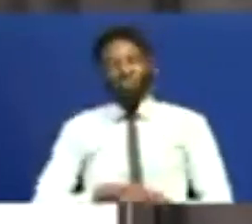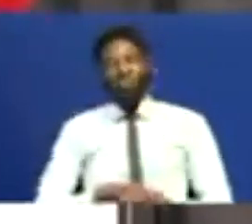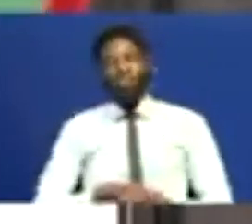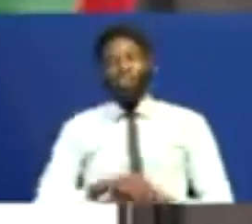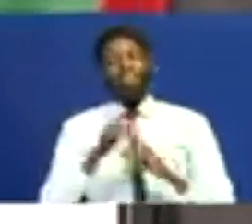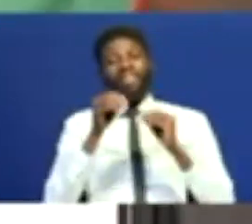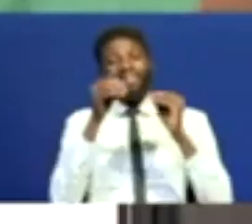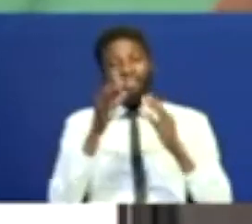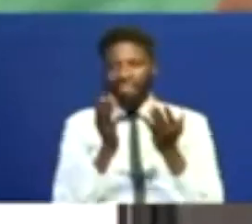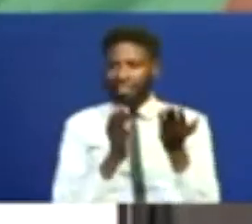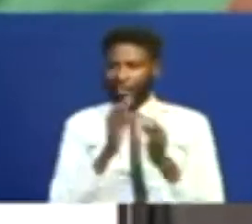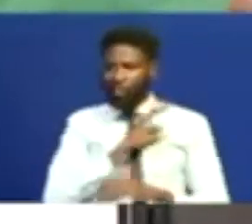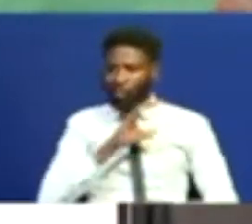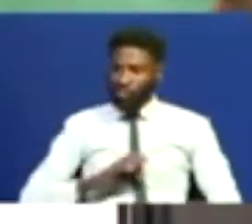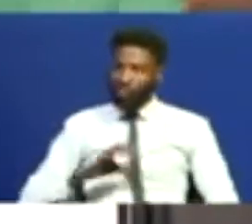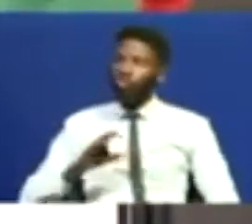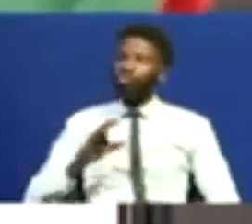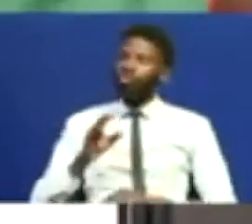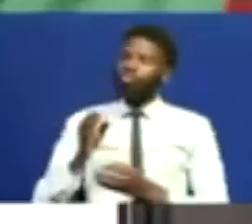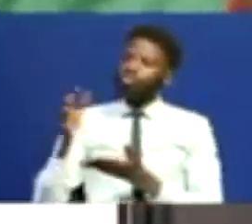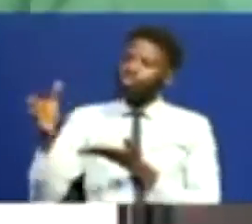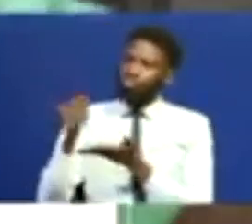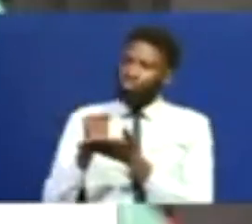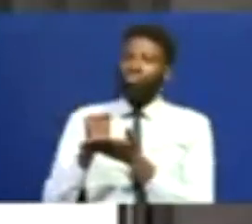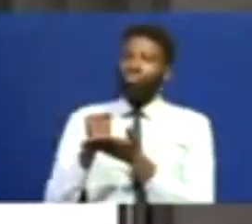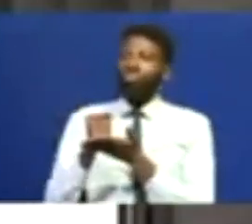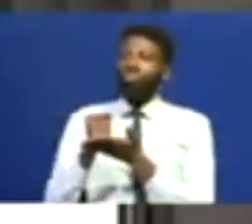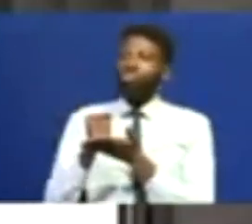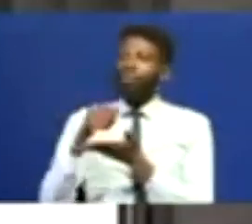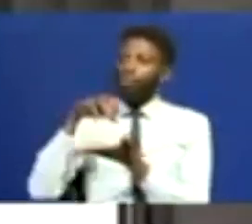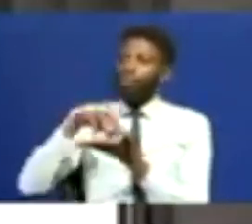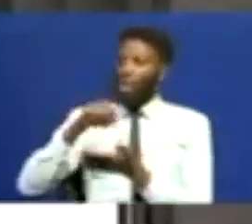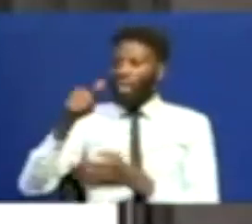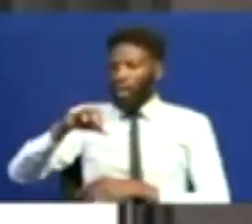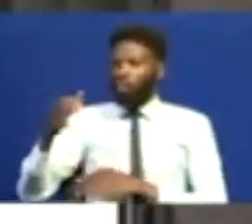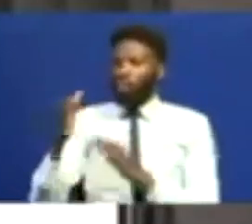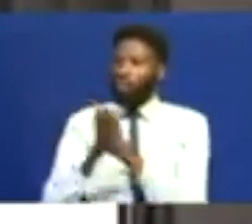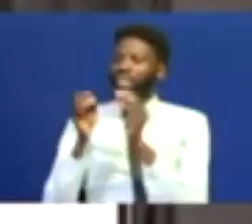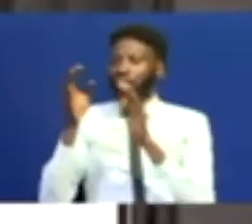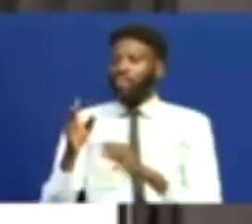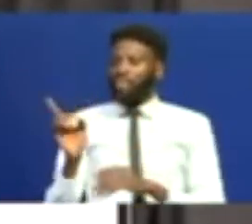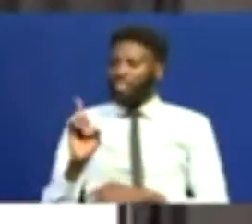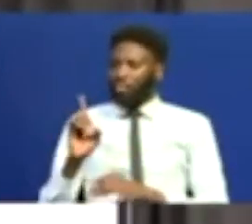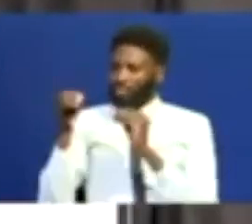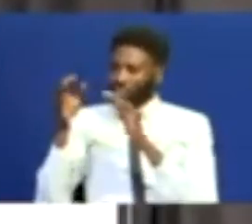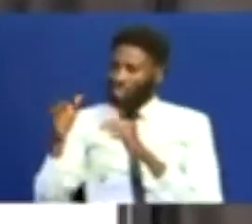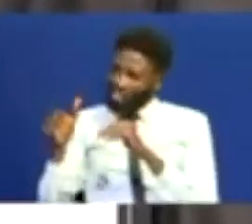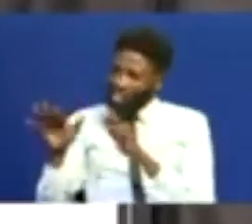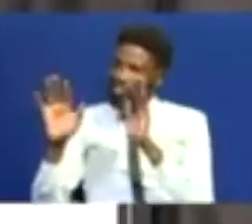the positions that are vacant in other counties with teachers from those counties and leave the teachers of Nairobi